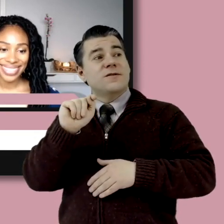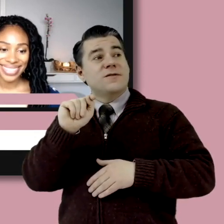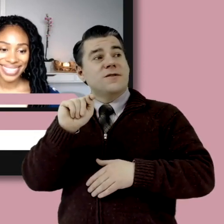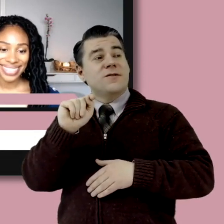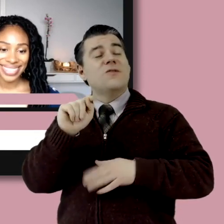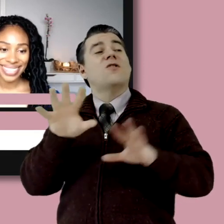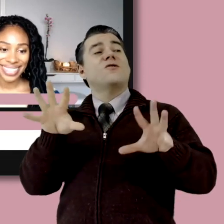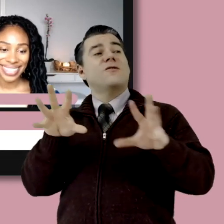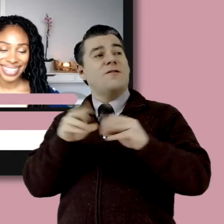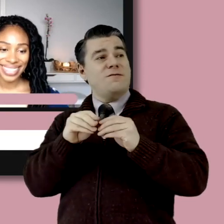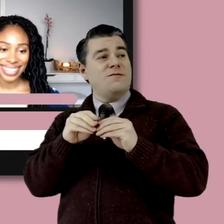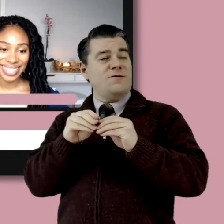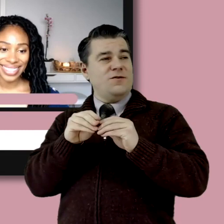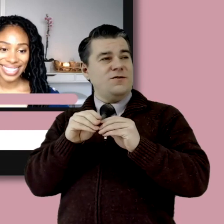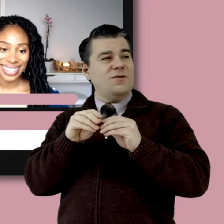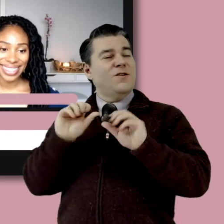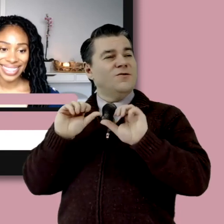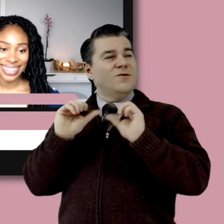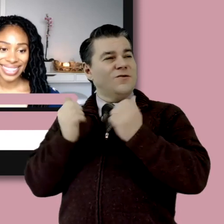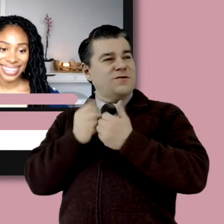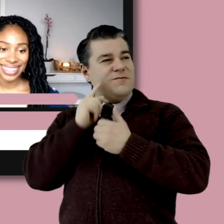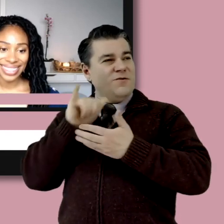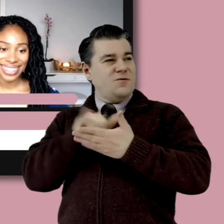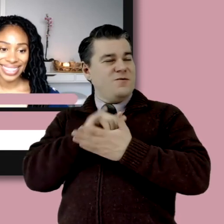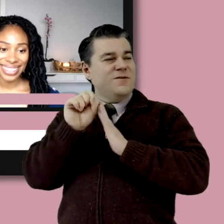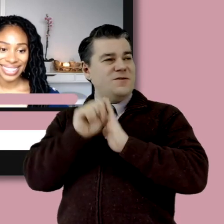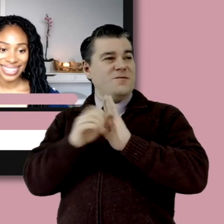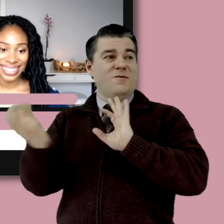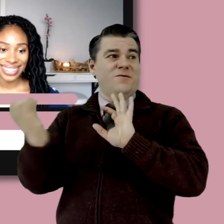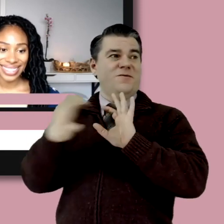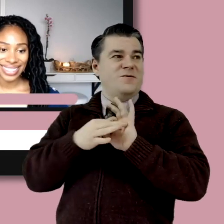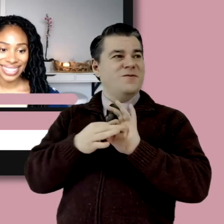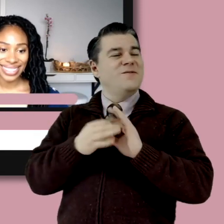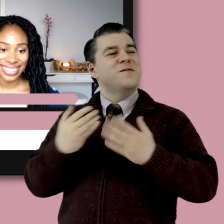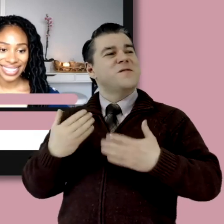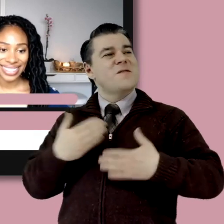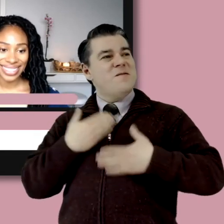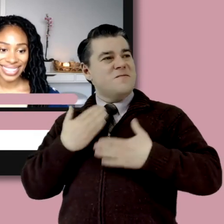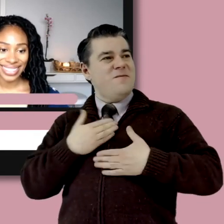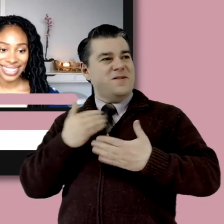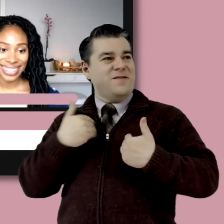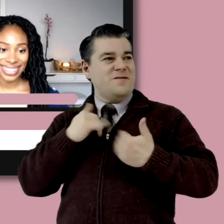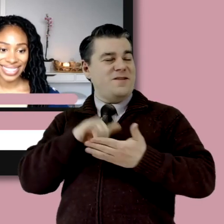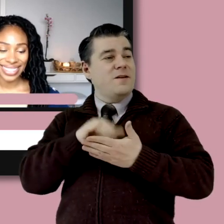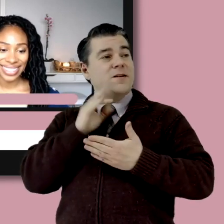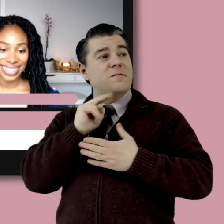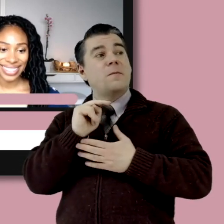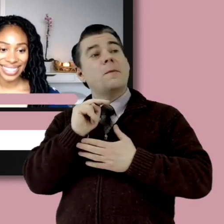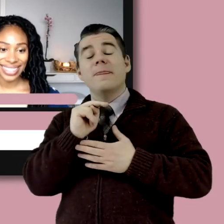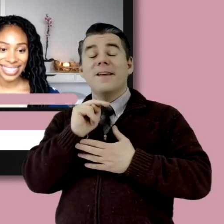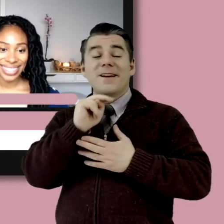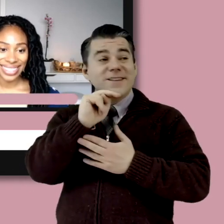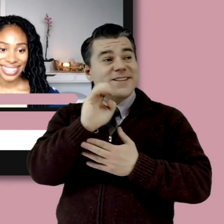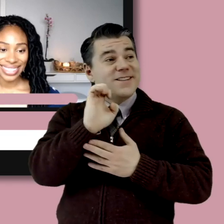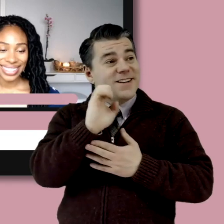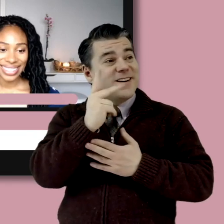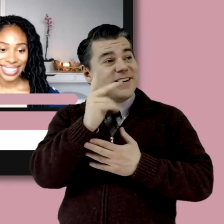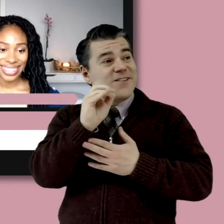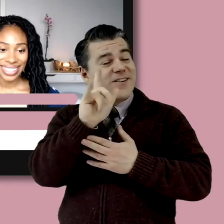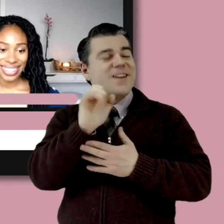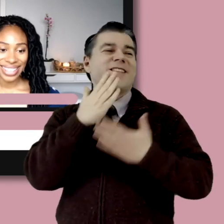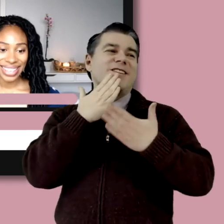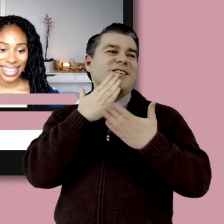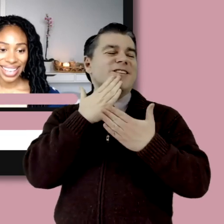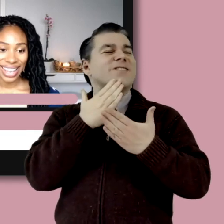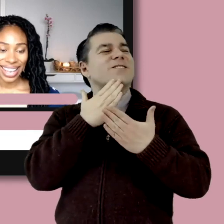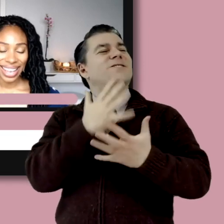the Association for New York State. So we're so happy to have that. And Nicole, thank you so much for all of the